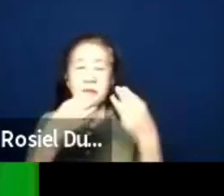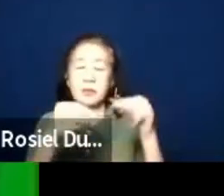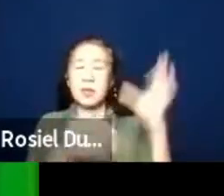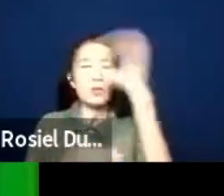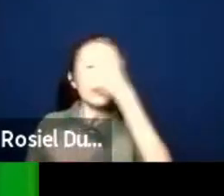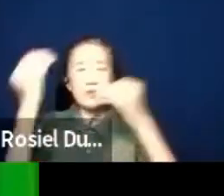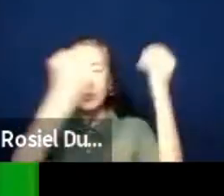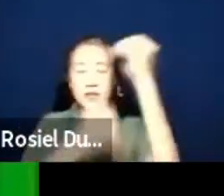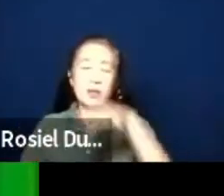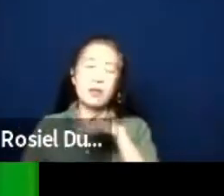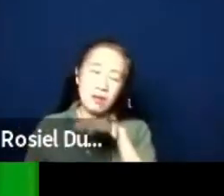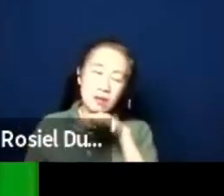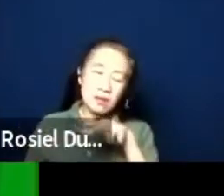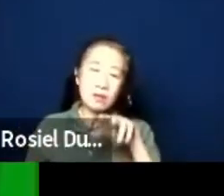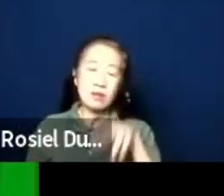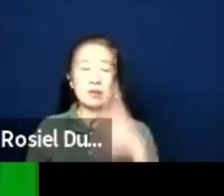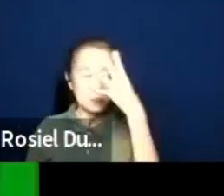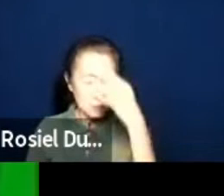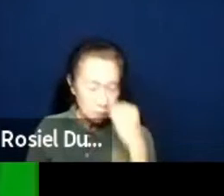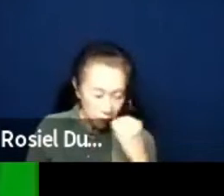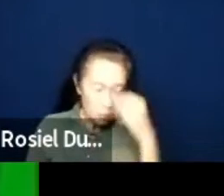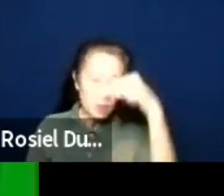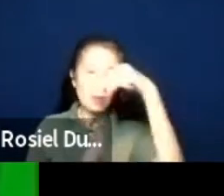confused, tired, and fall into a deep sleep.